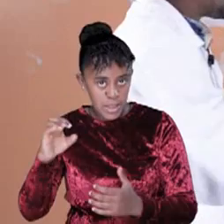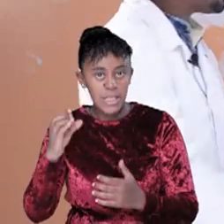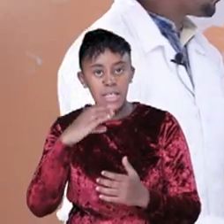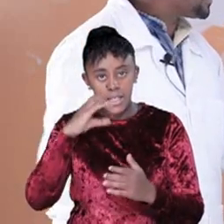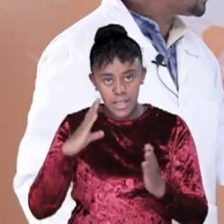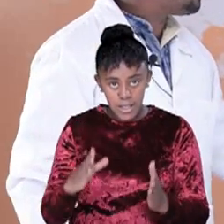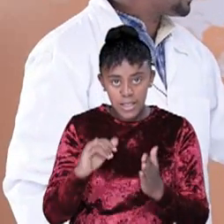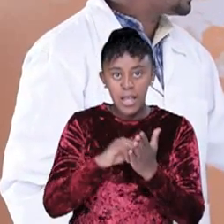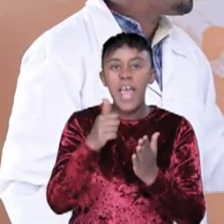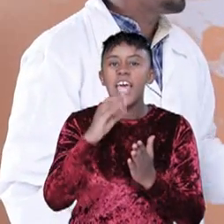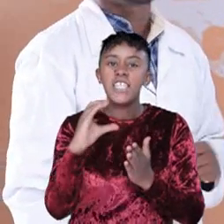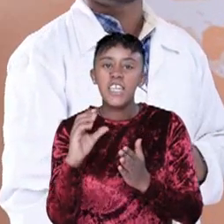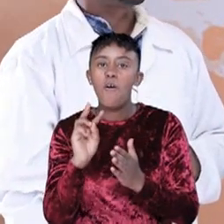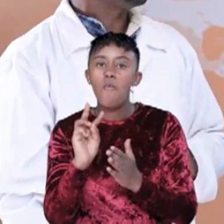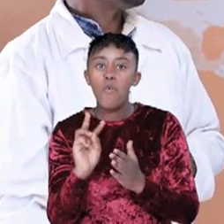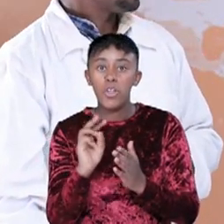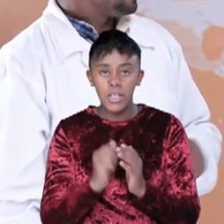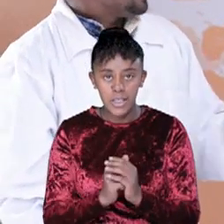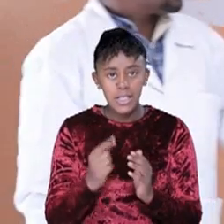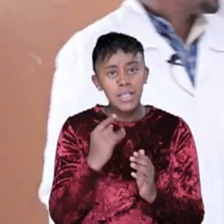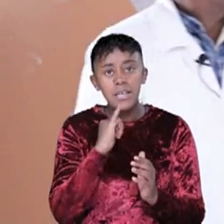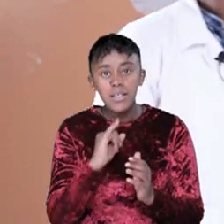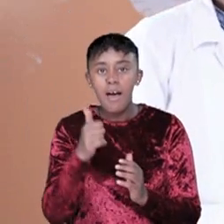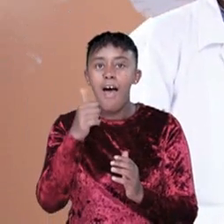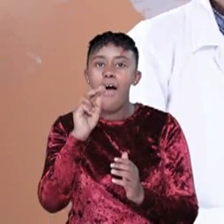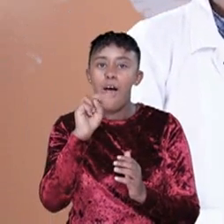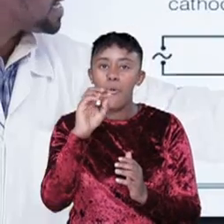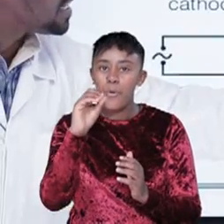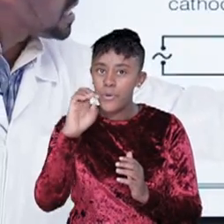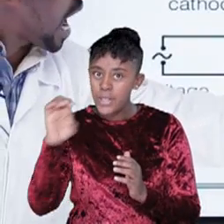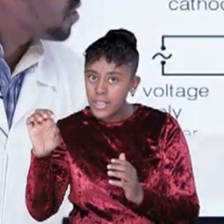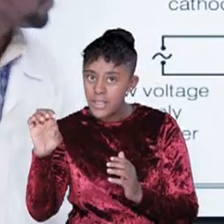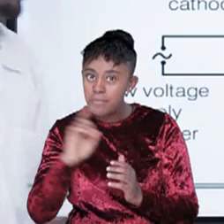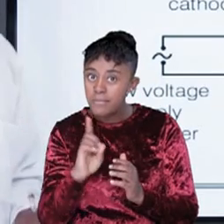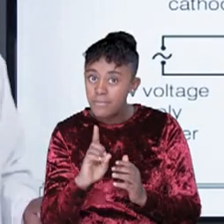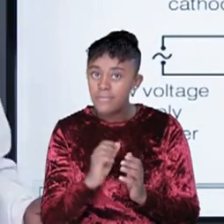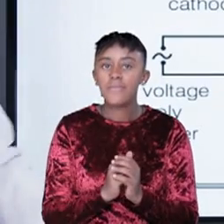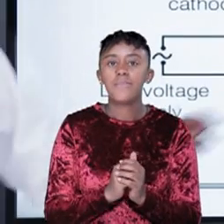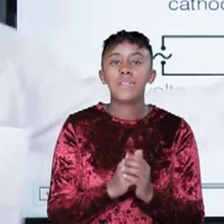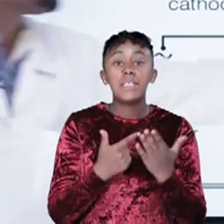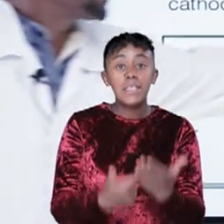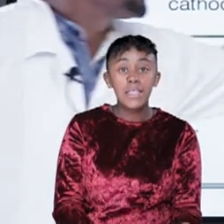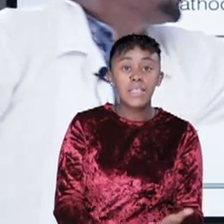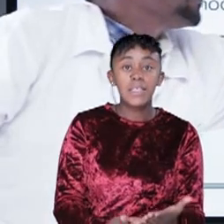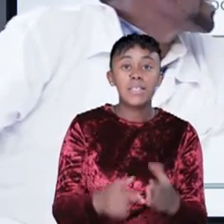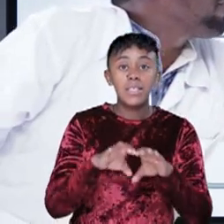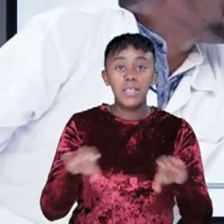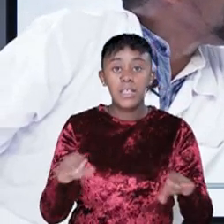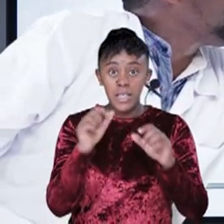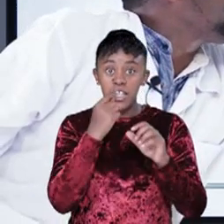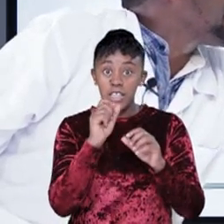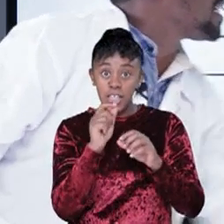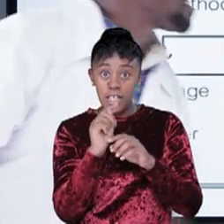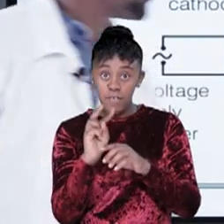Heater that is connected AC voltage. There is anode. Here is anode. This is what a tube is.